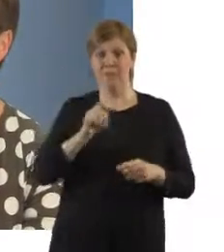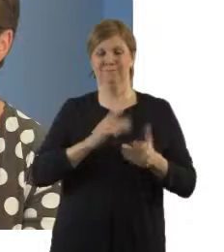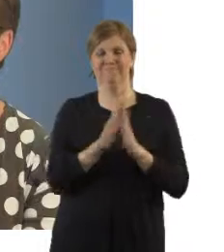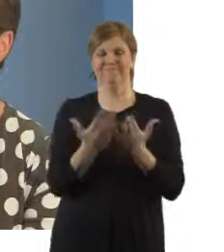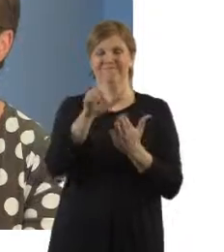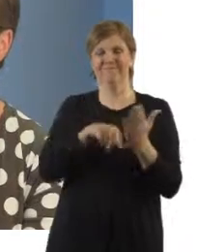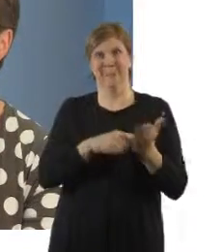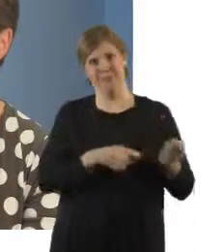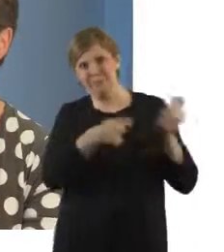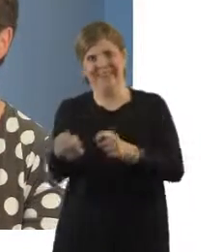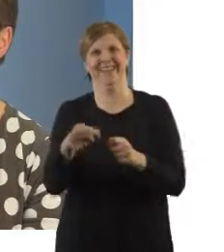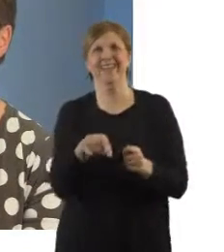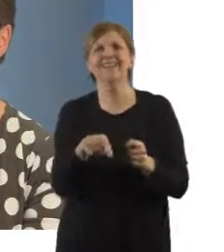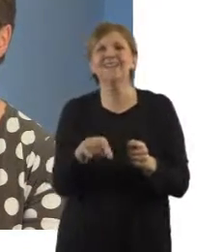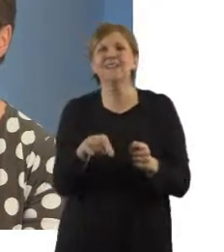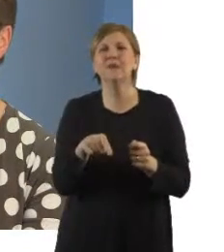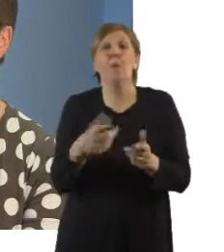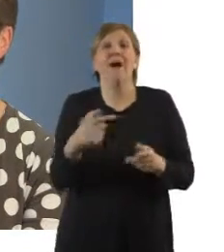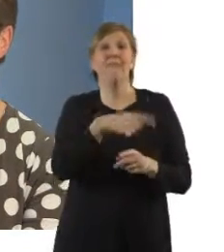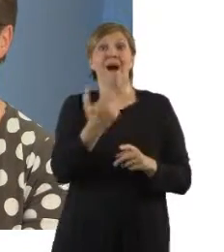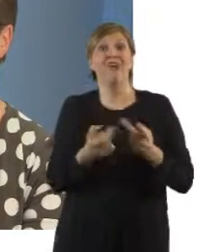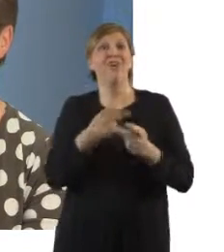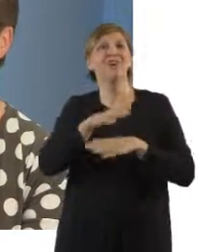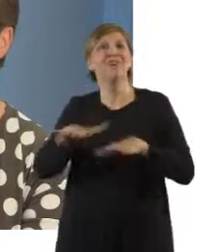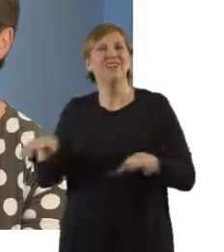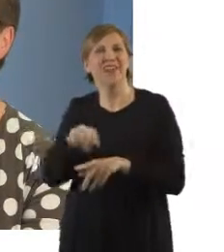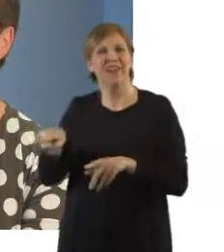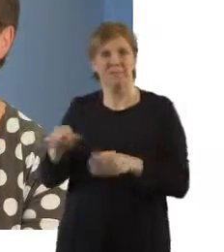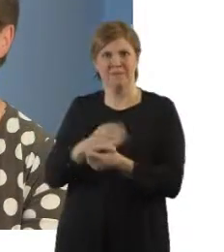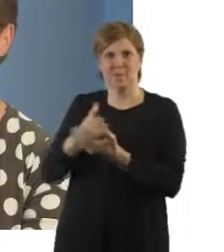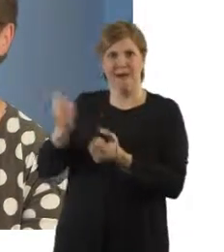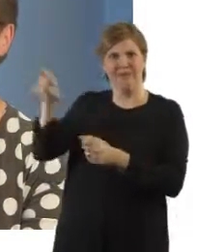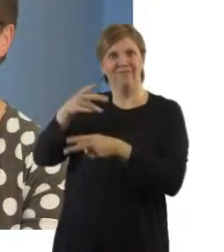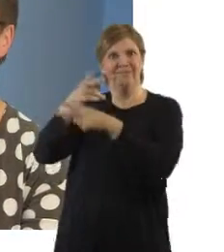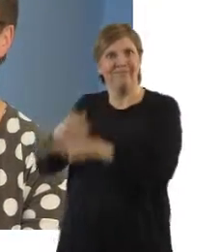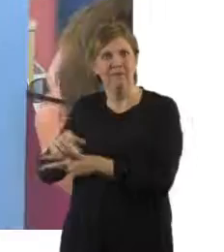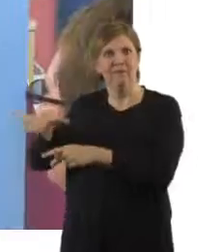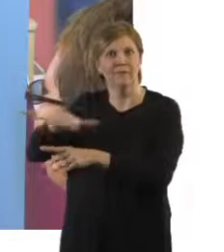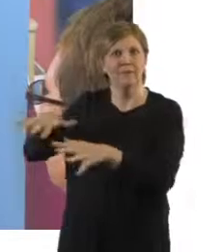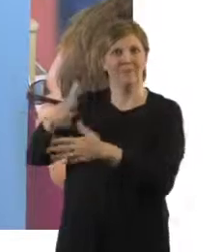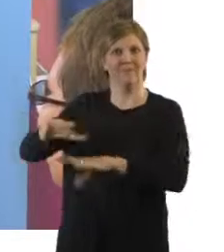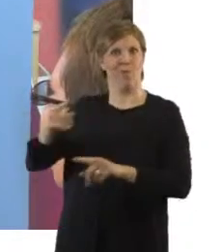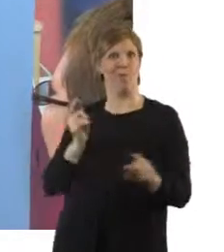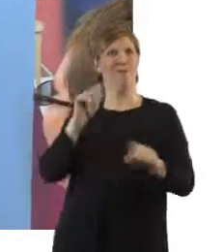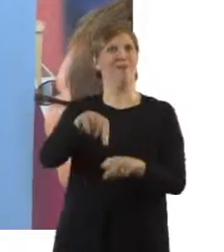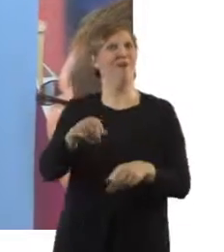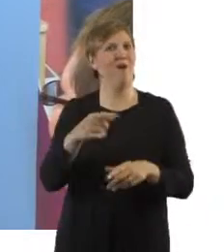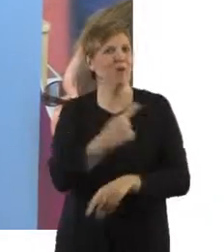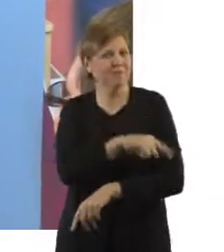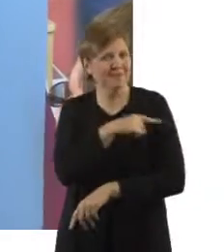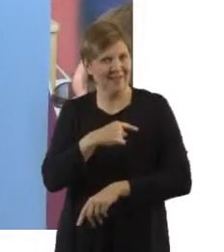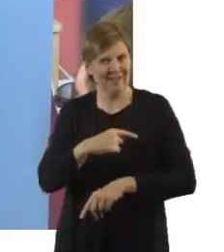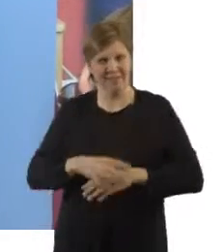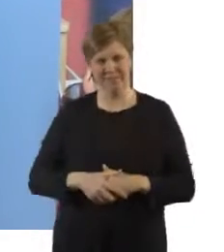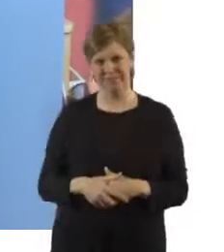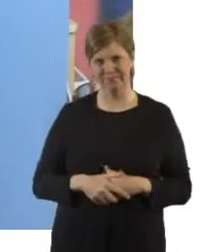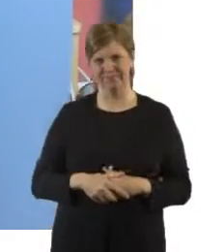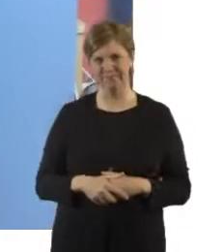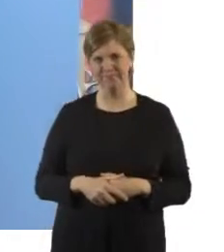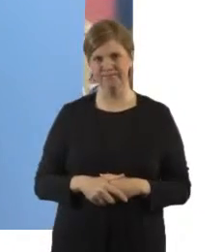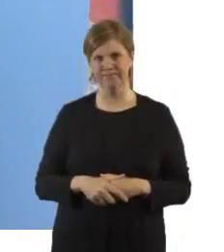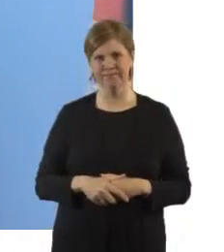other children, then they should make sure they have made suitable arrangements for childcare before coming to hospital. So earlier we saw your journey to the maternity